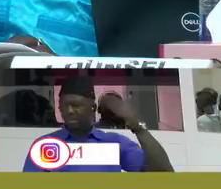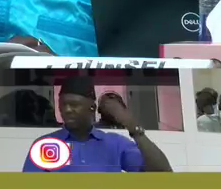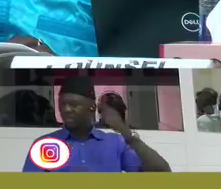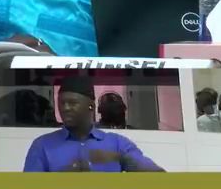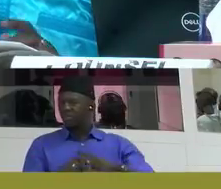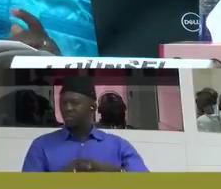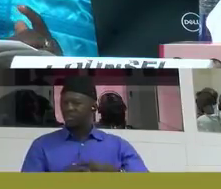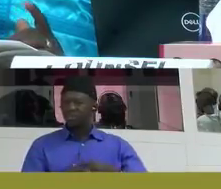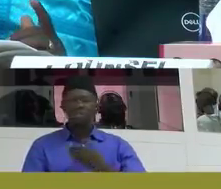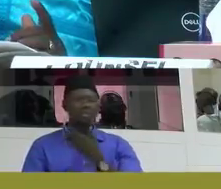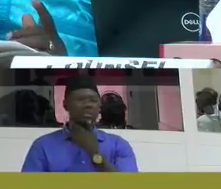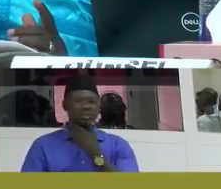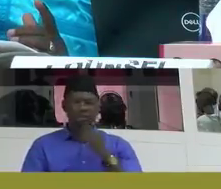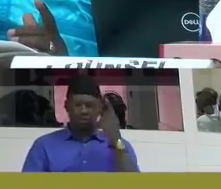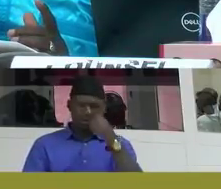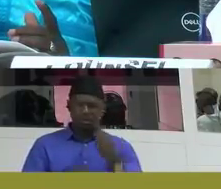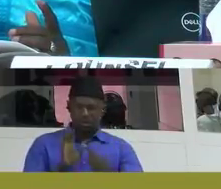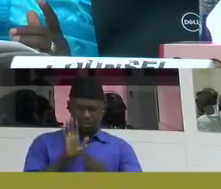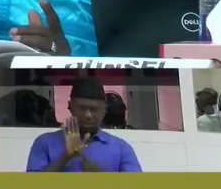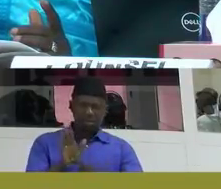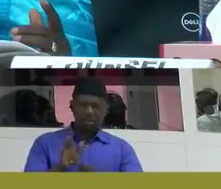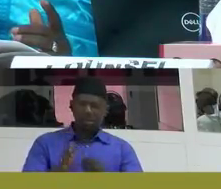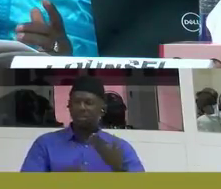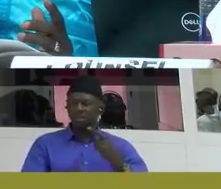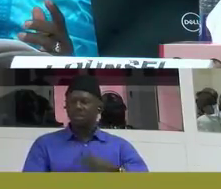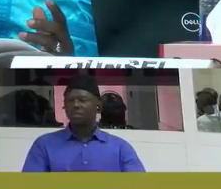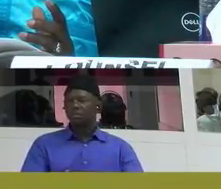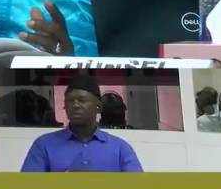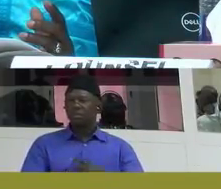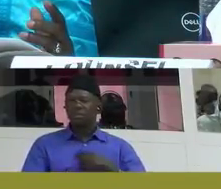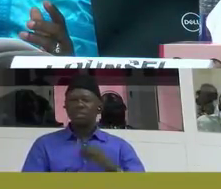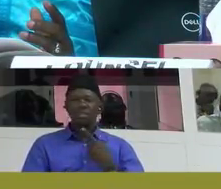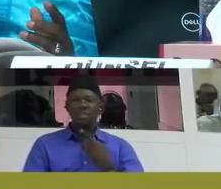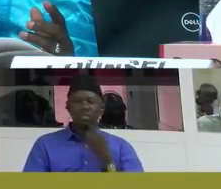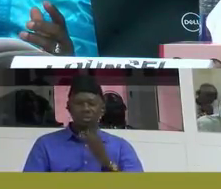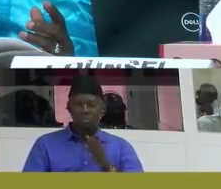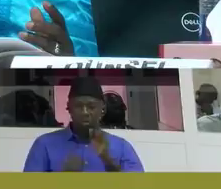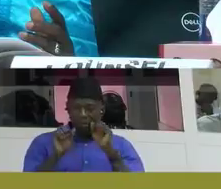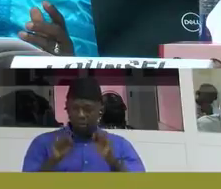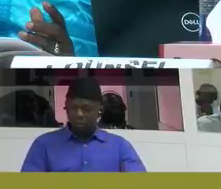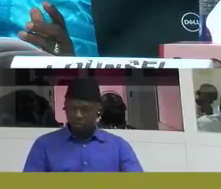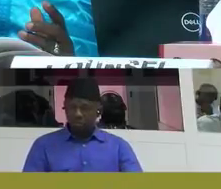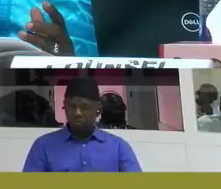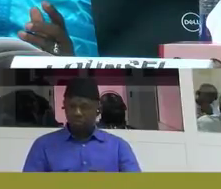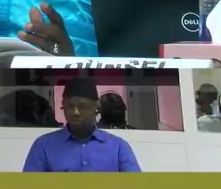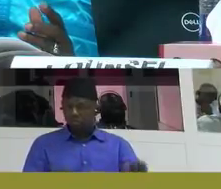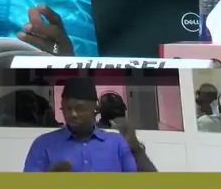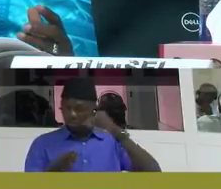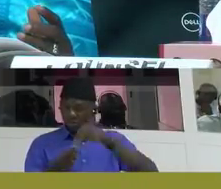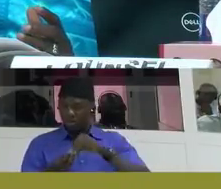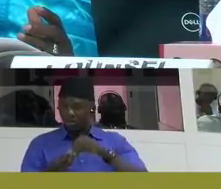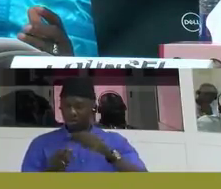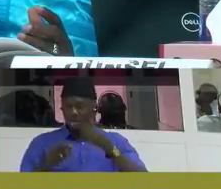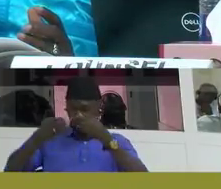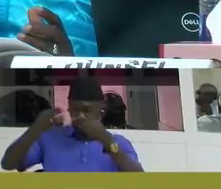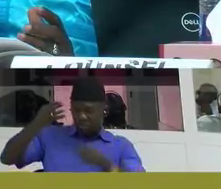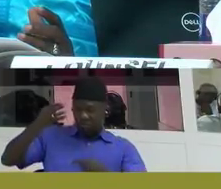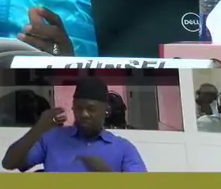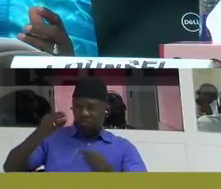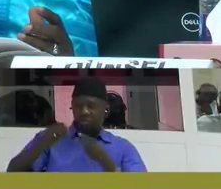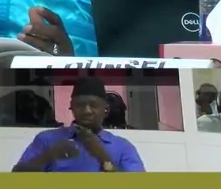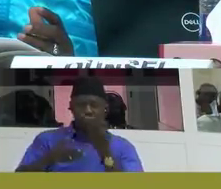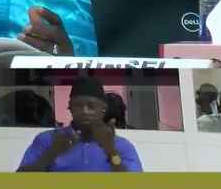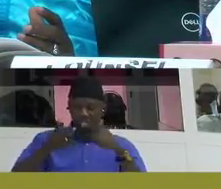would imagine. But is it possible to put together a list of unlawful